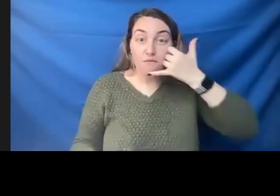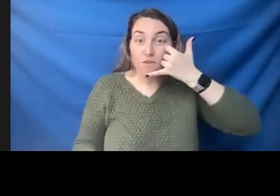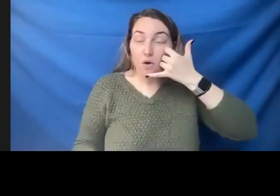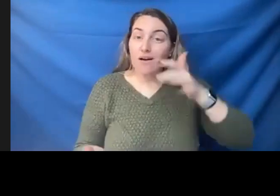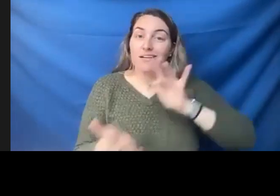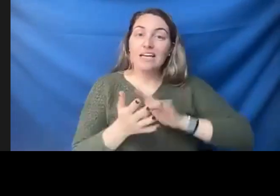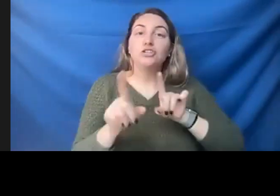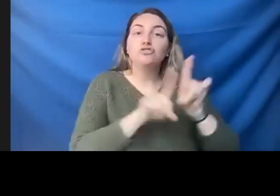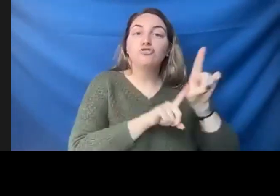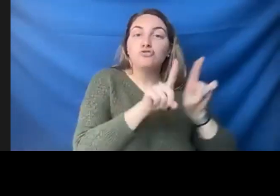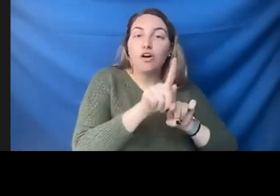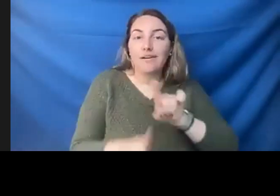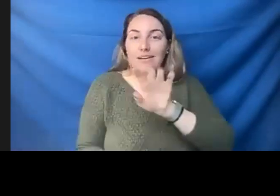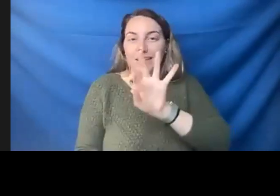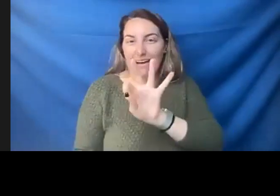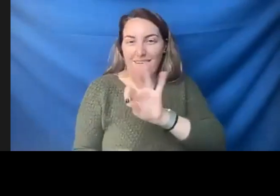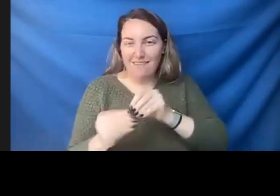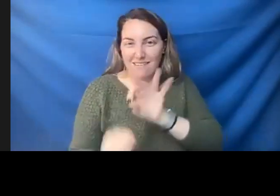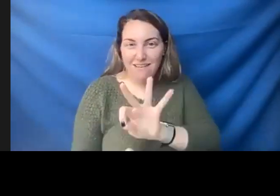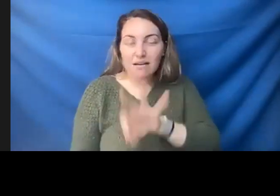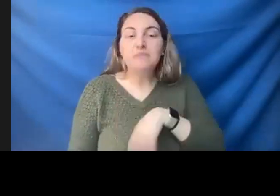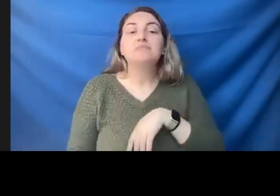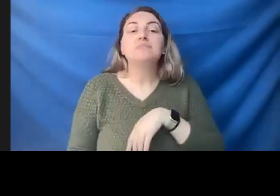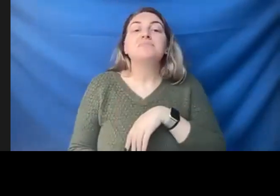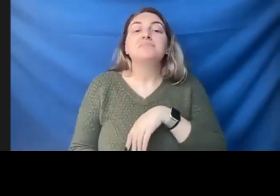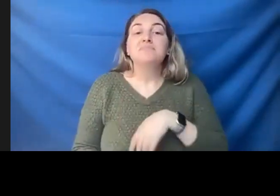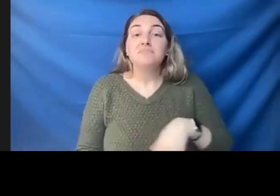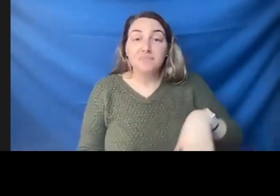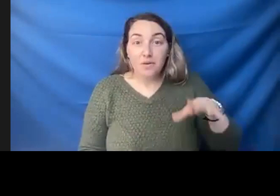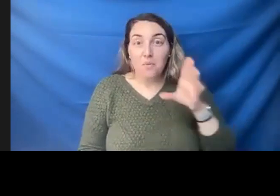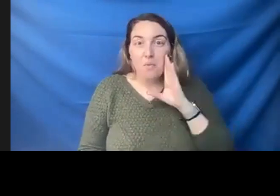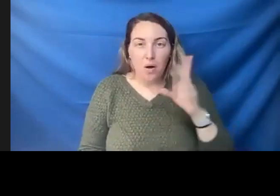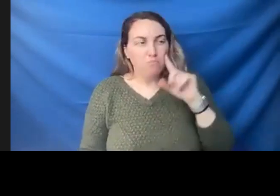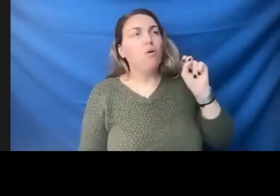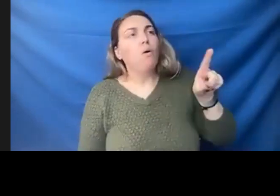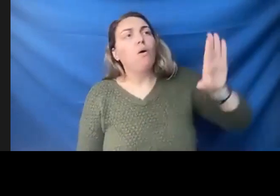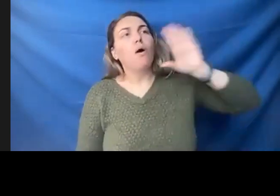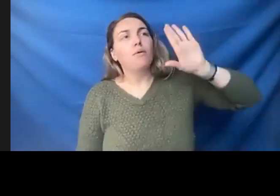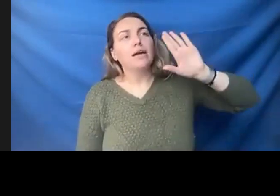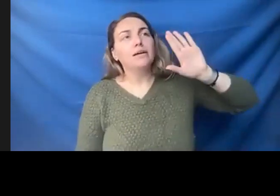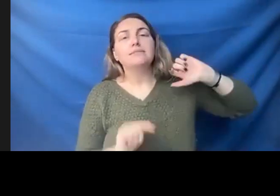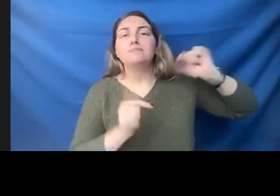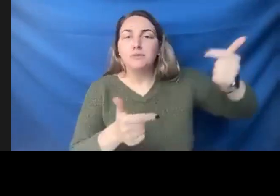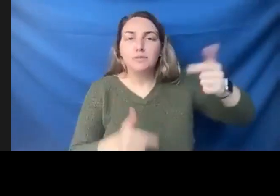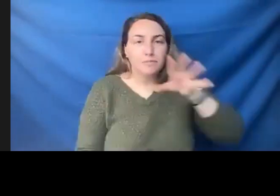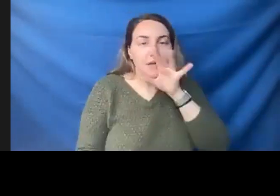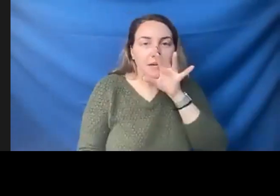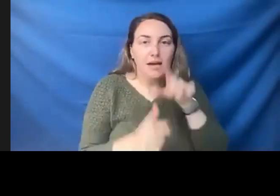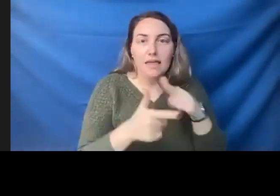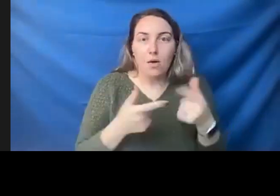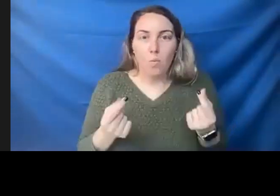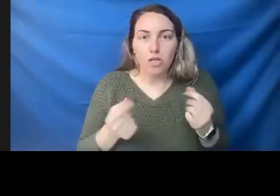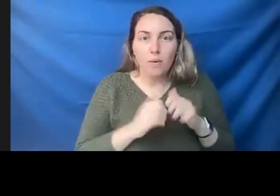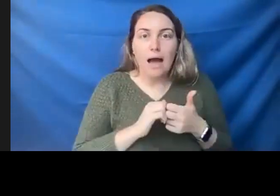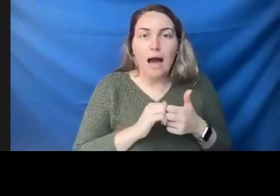*9, you will have your hand raised, we'll recognize the phone number, we'll give you the ability to speak, and then you unmute yourself by pressing *6. So